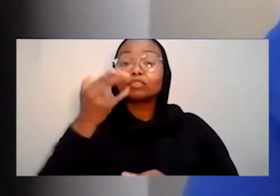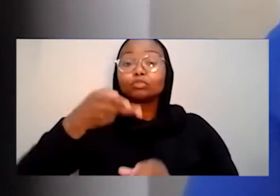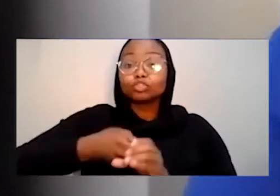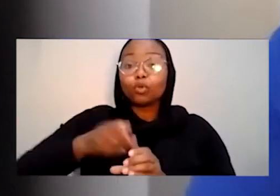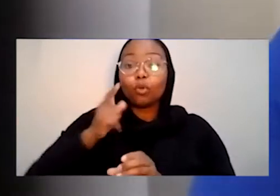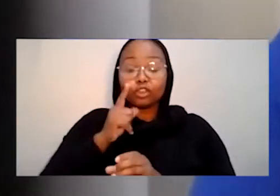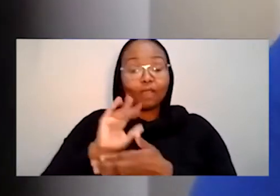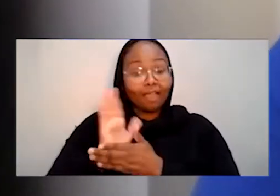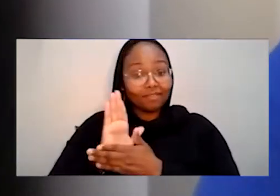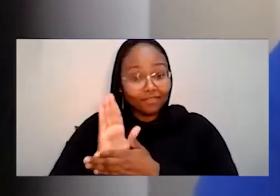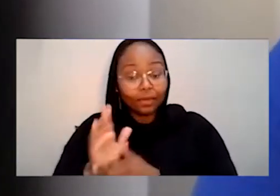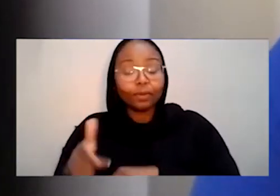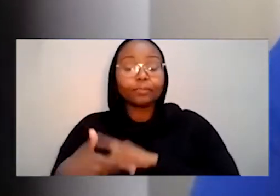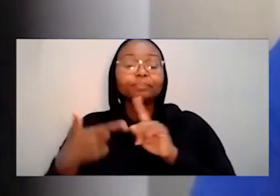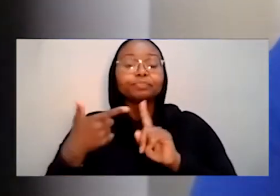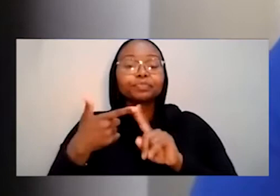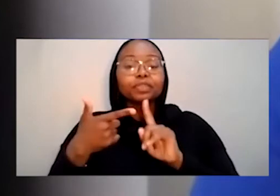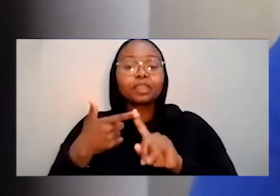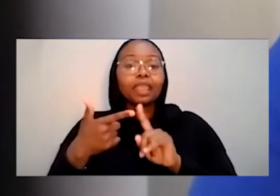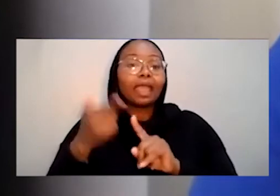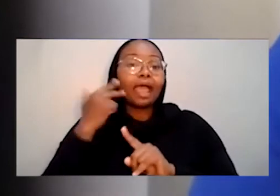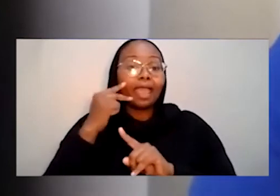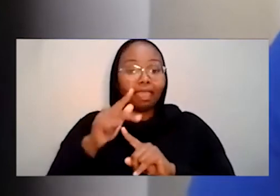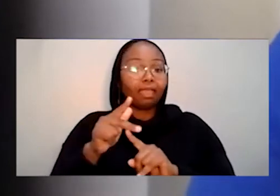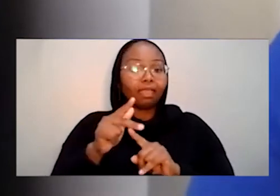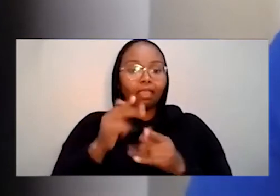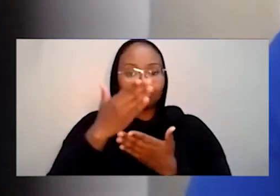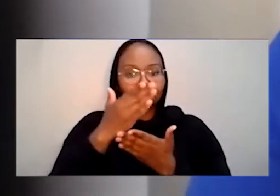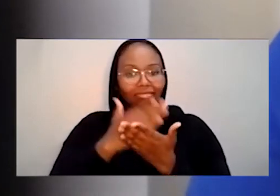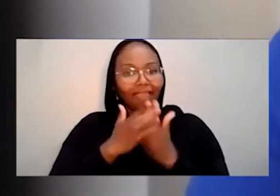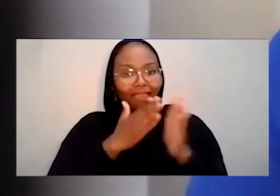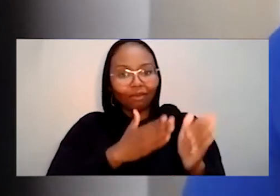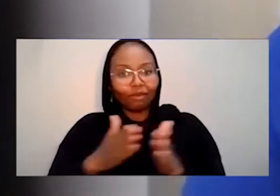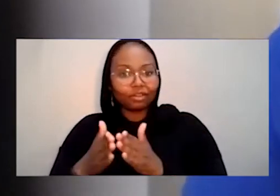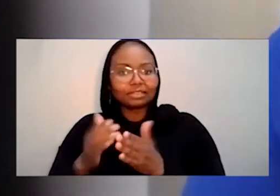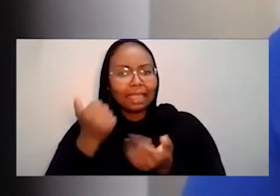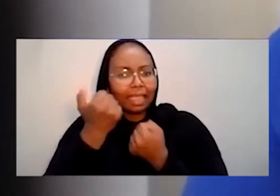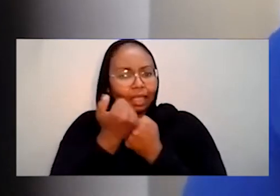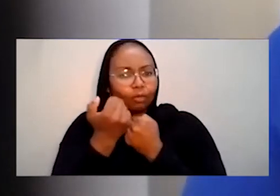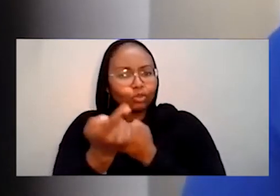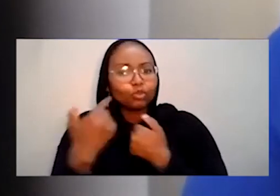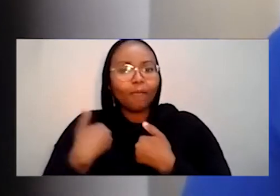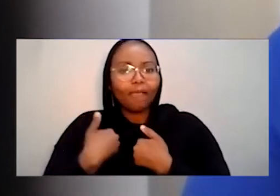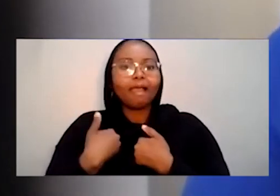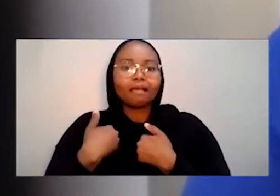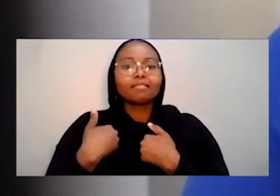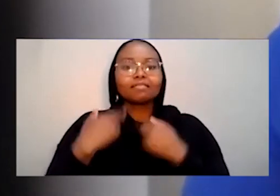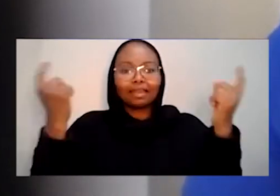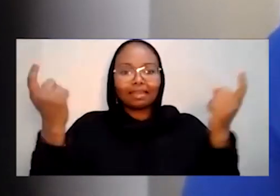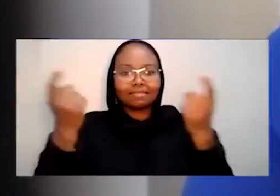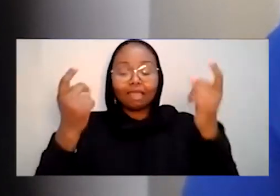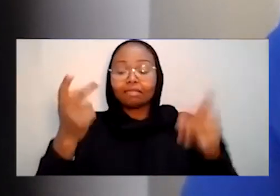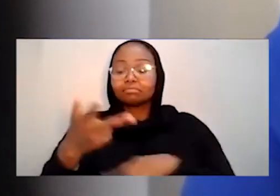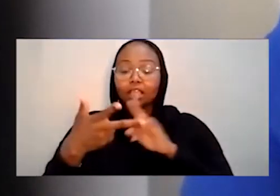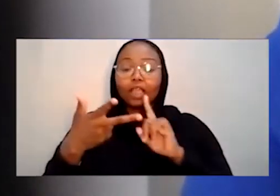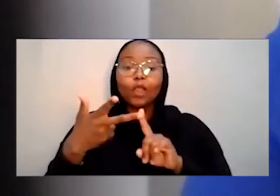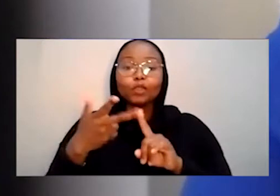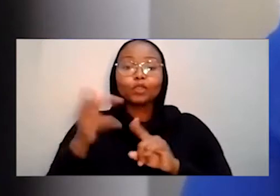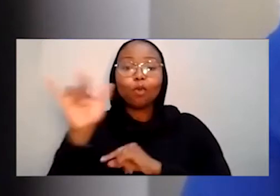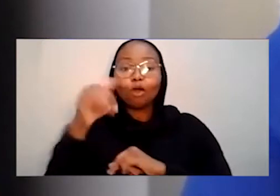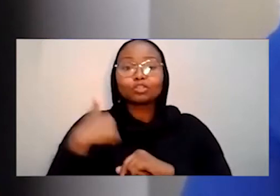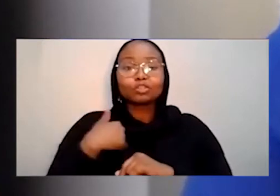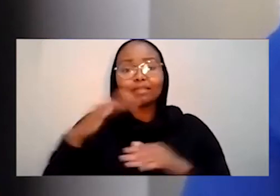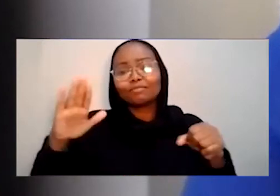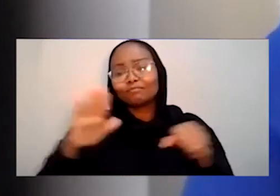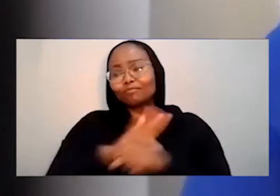with resources to help you plan an event, including a facilitator guide and discussion guides. You'll also receive the full support of the Odyssey Impact